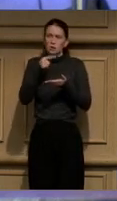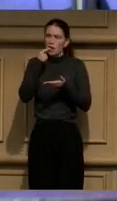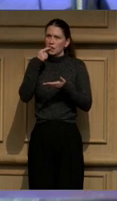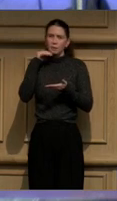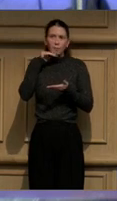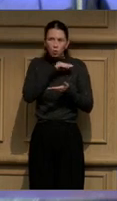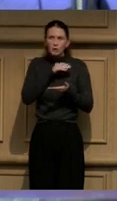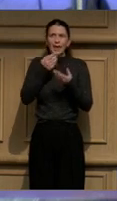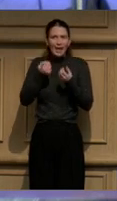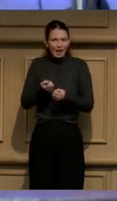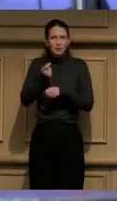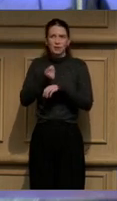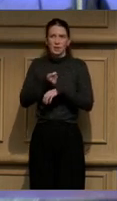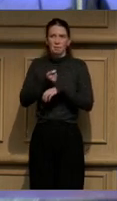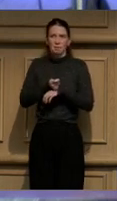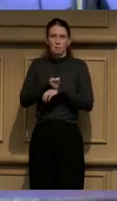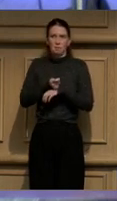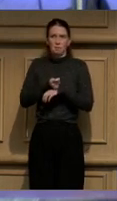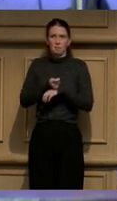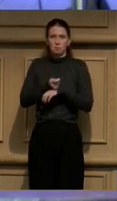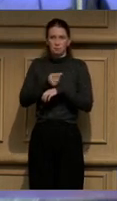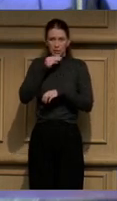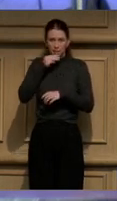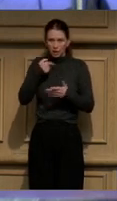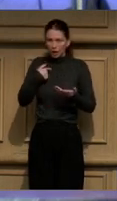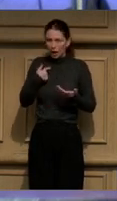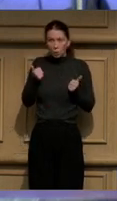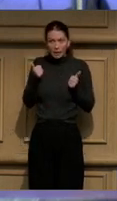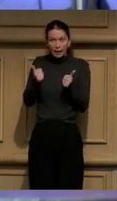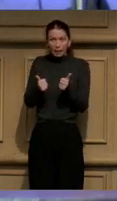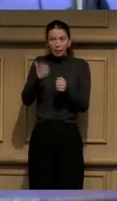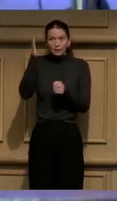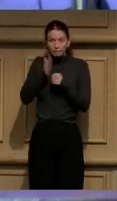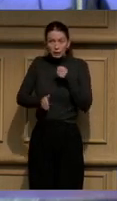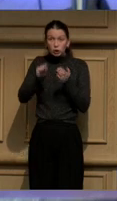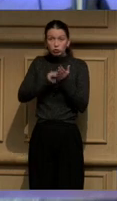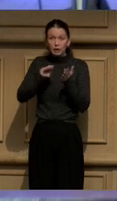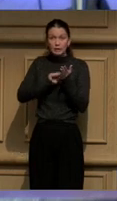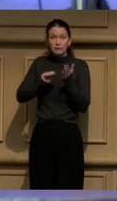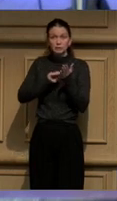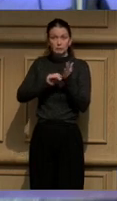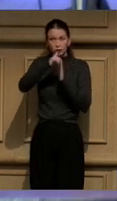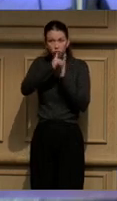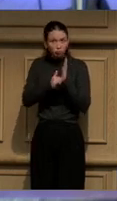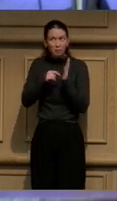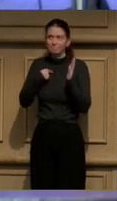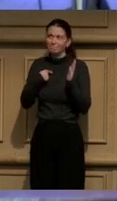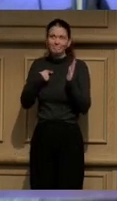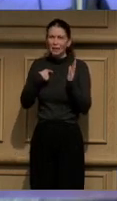time, and it allowed me to finish a couple of plays that never would have been finished.